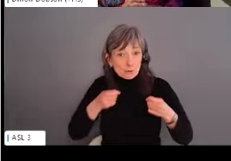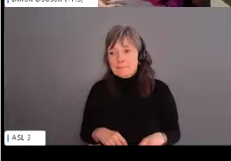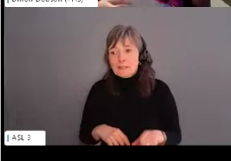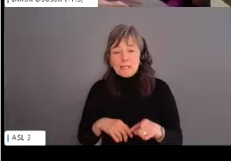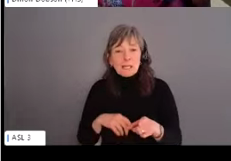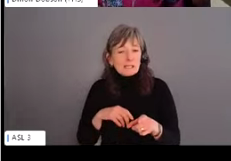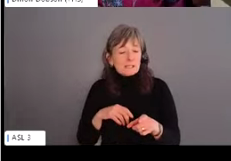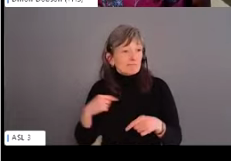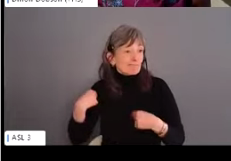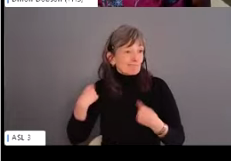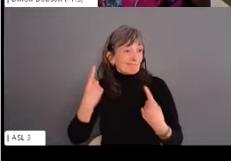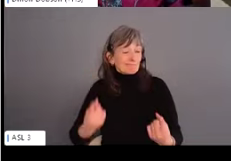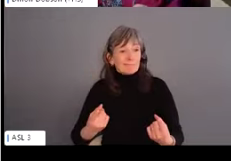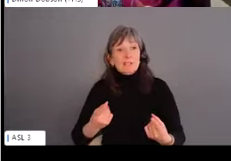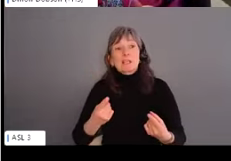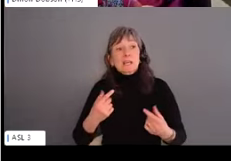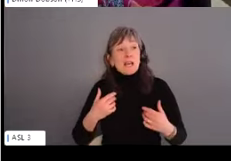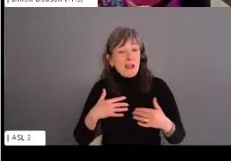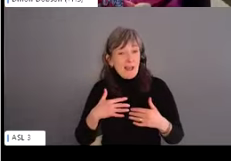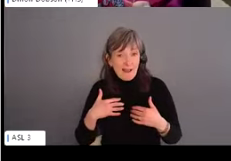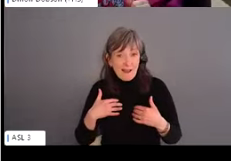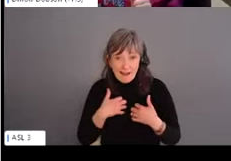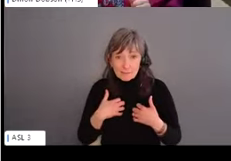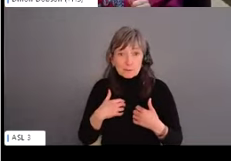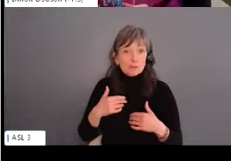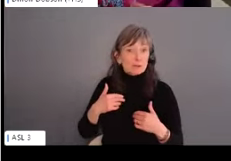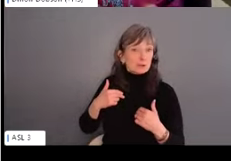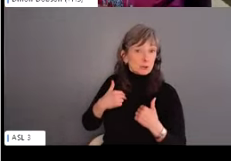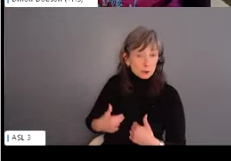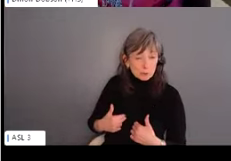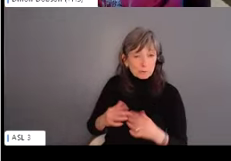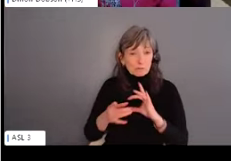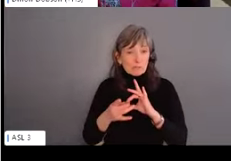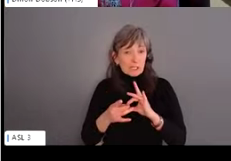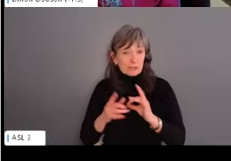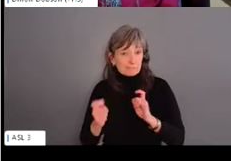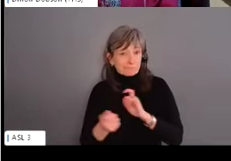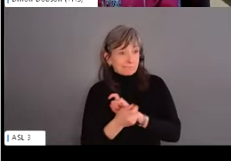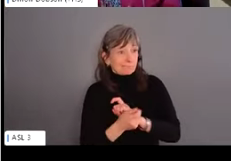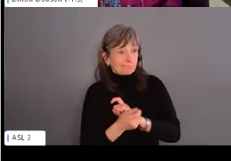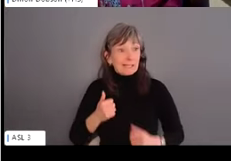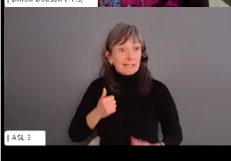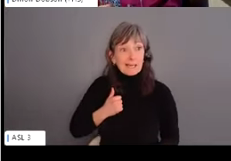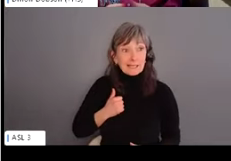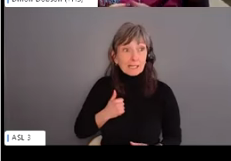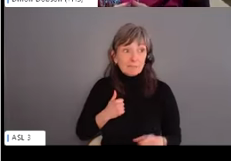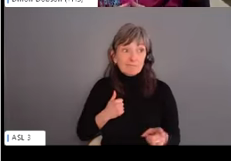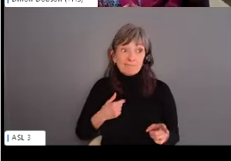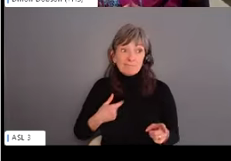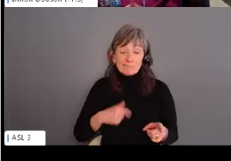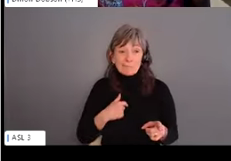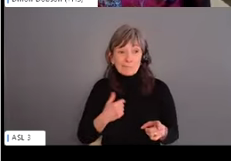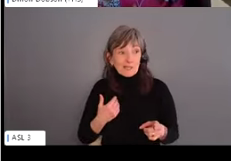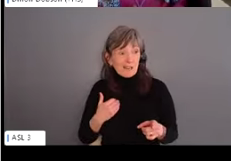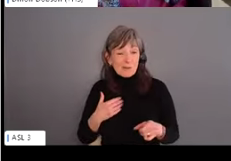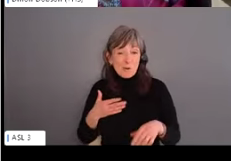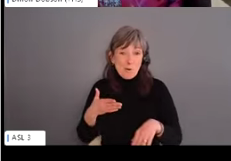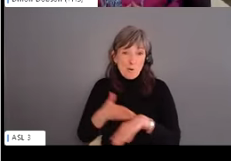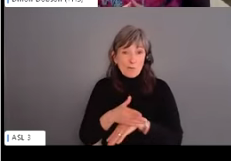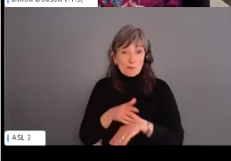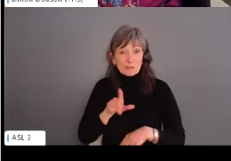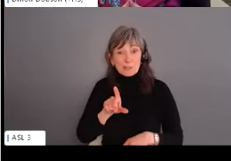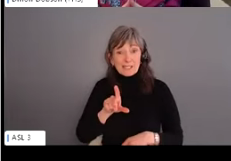evolved significantly, and this has really influenced how we view and interact with animals. In Canada, we actually have over 28 million